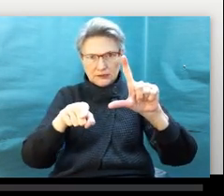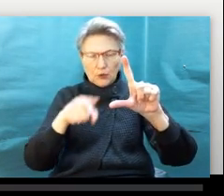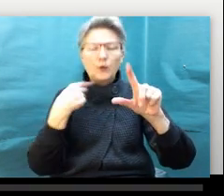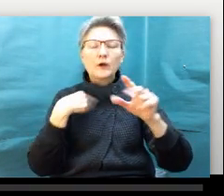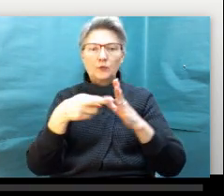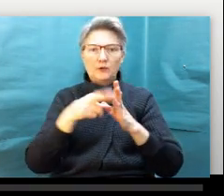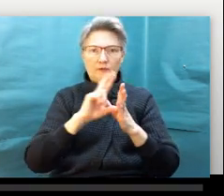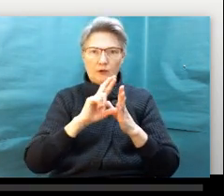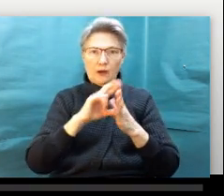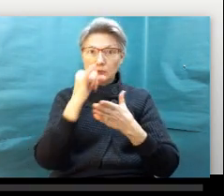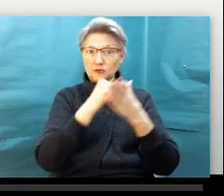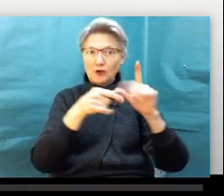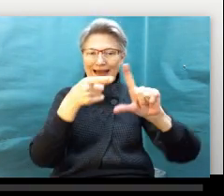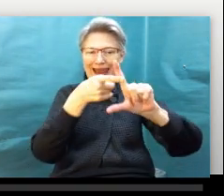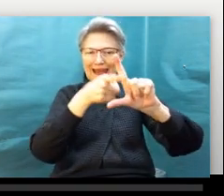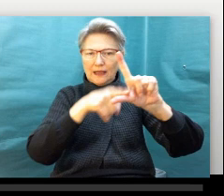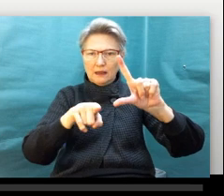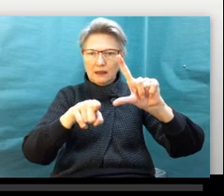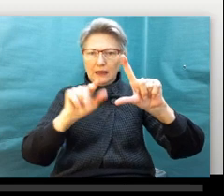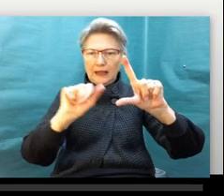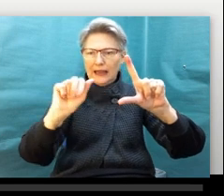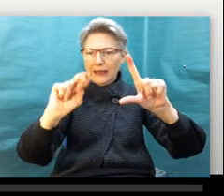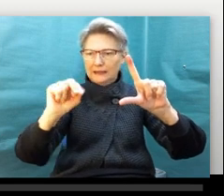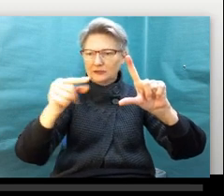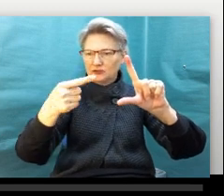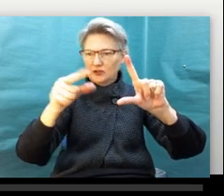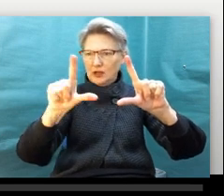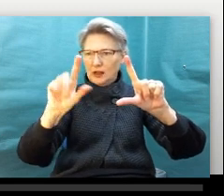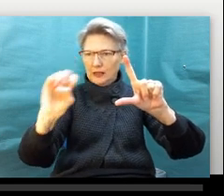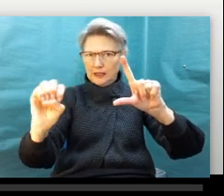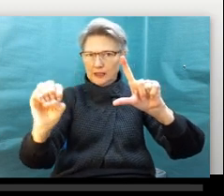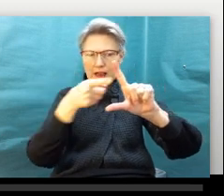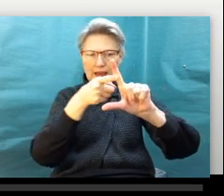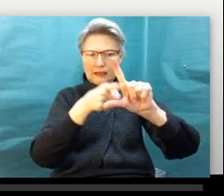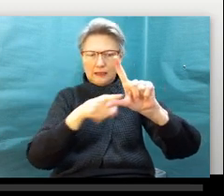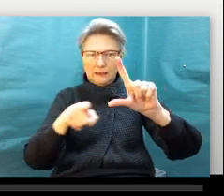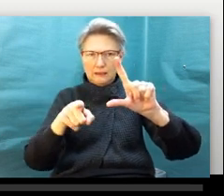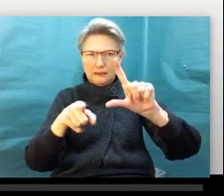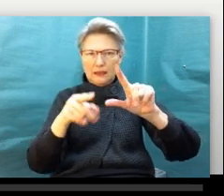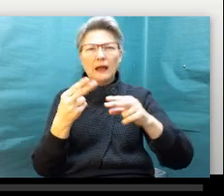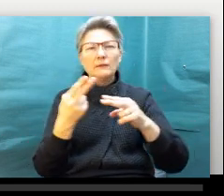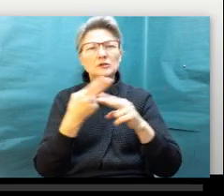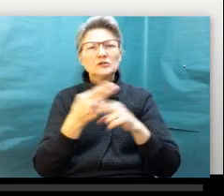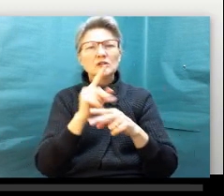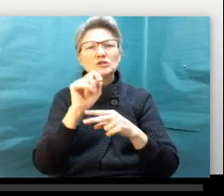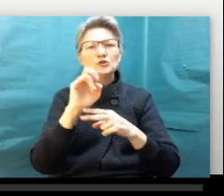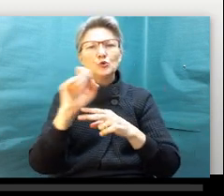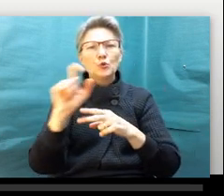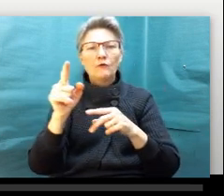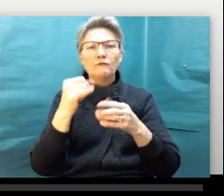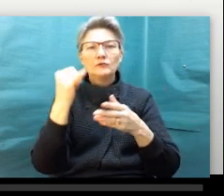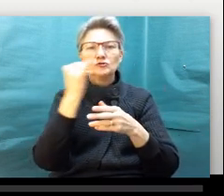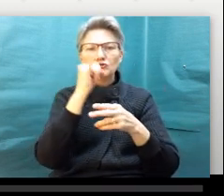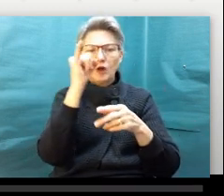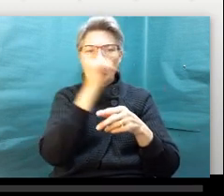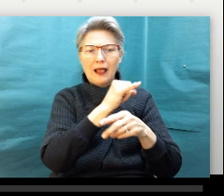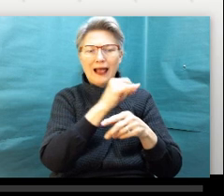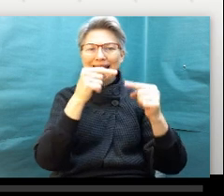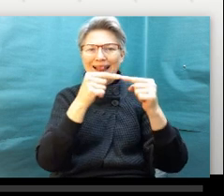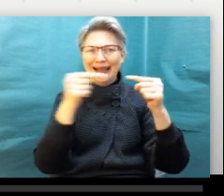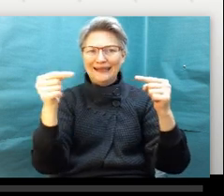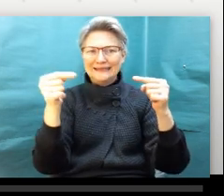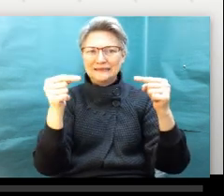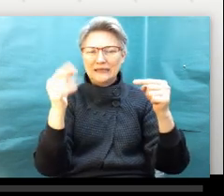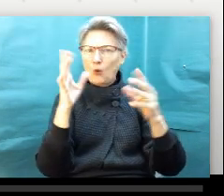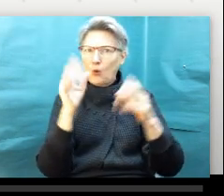to draw an angle here. I'm using the line tool because I want my lines to be straight. Okay,